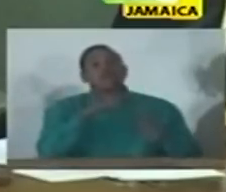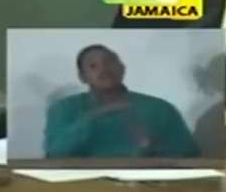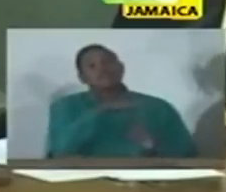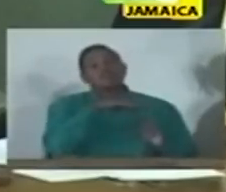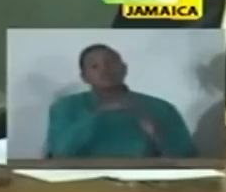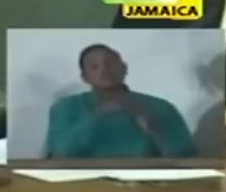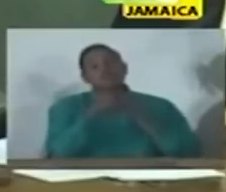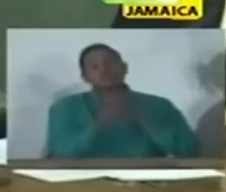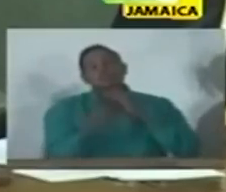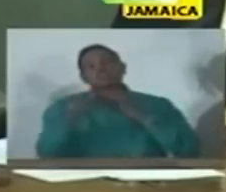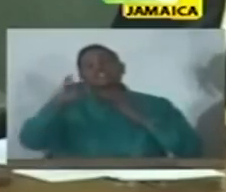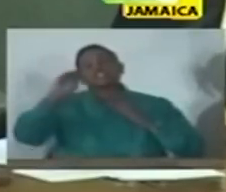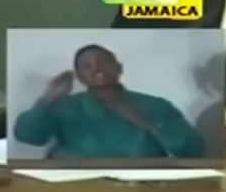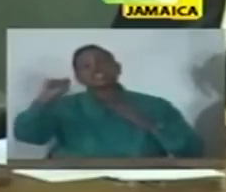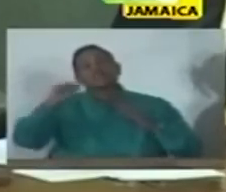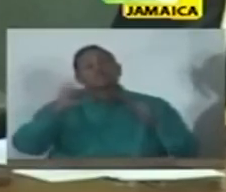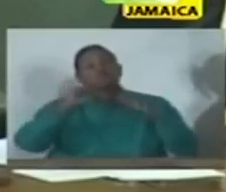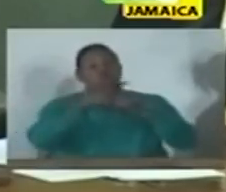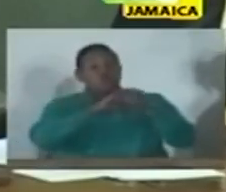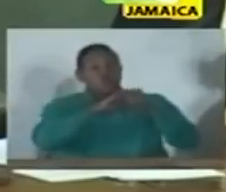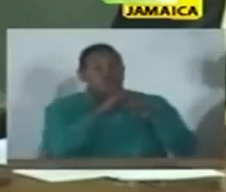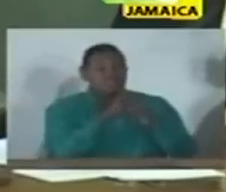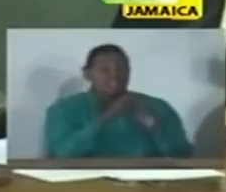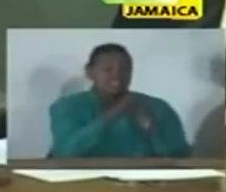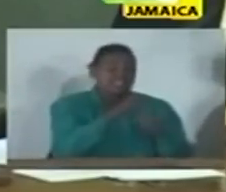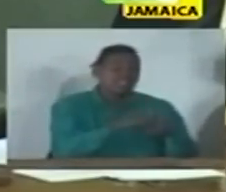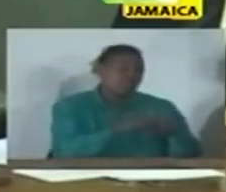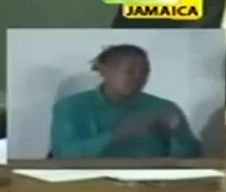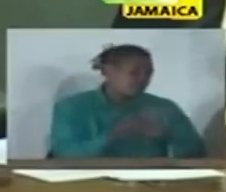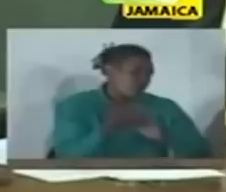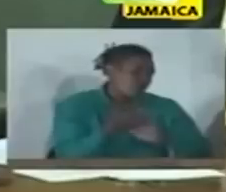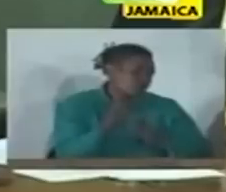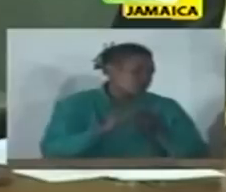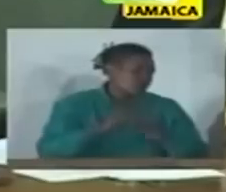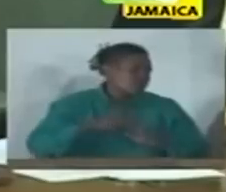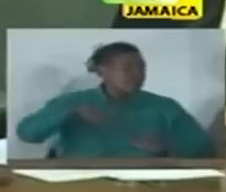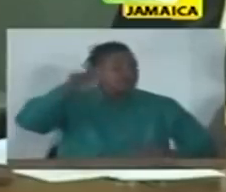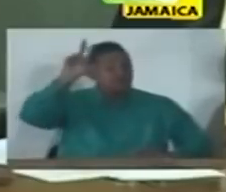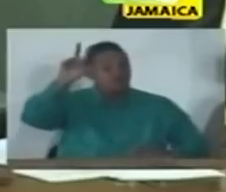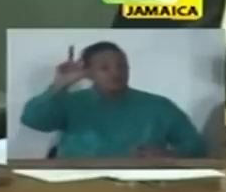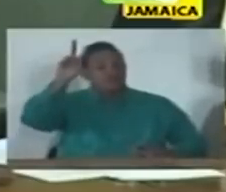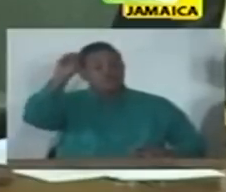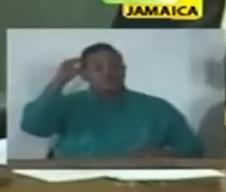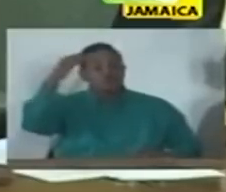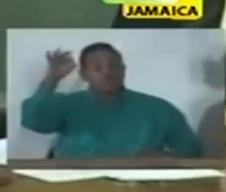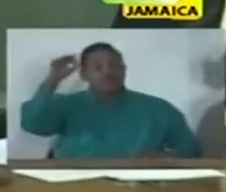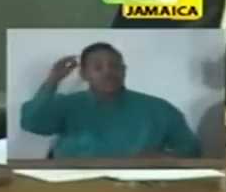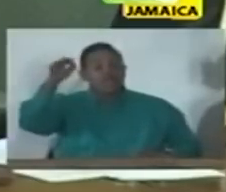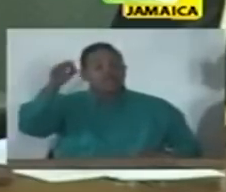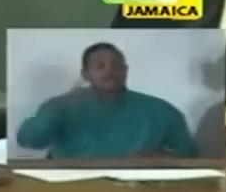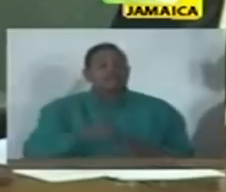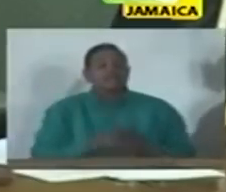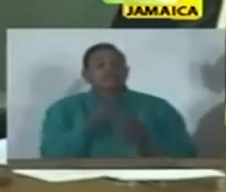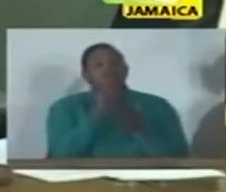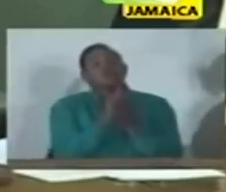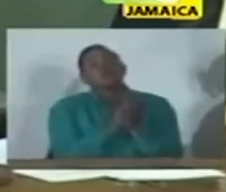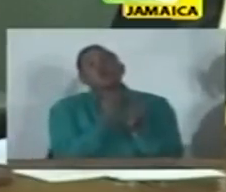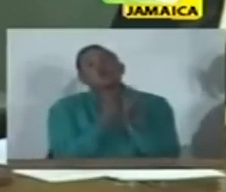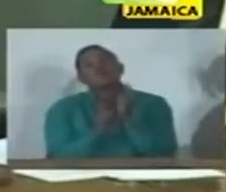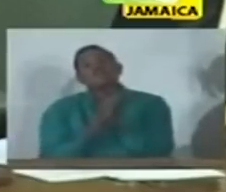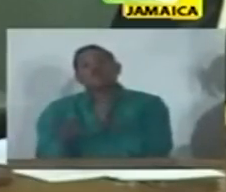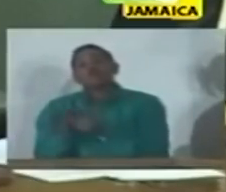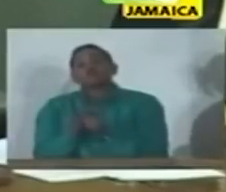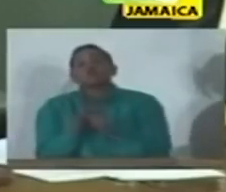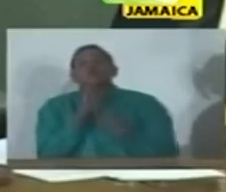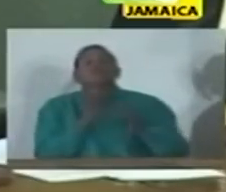St. James Zone, extension of period of operation number 3 order 2019. the law reform zones of